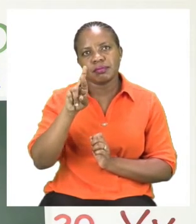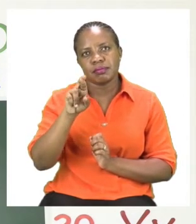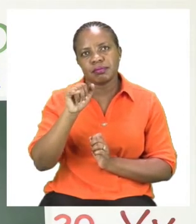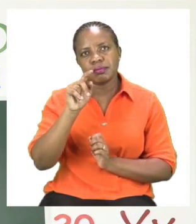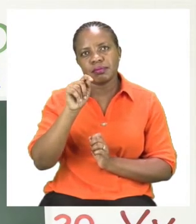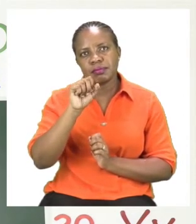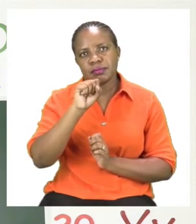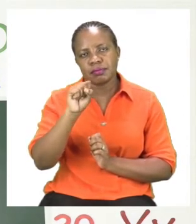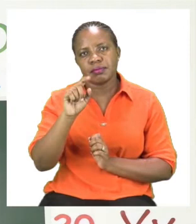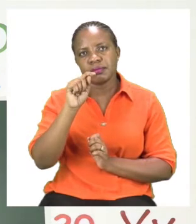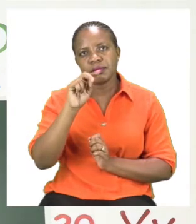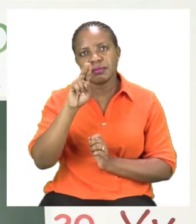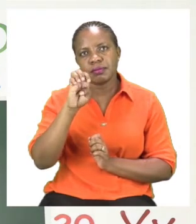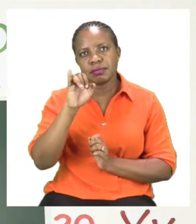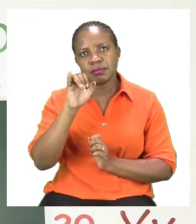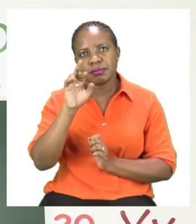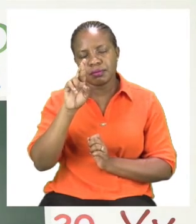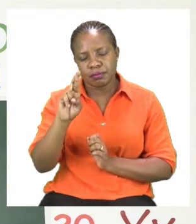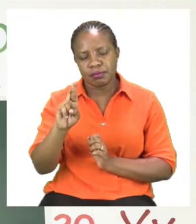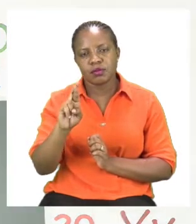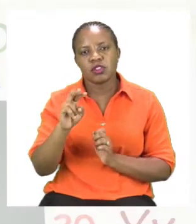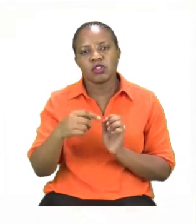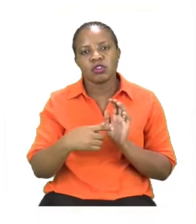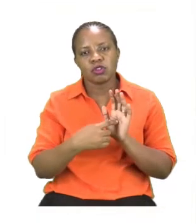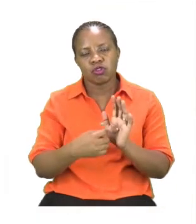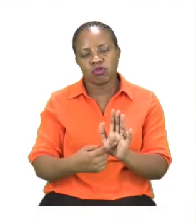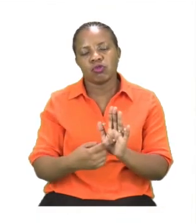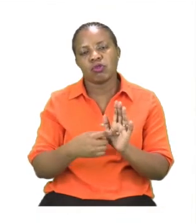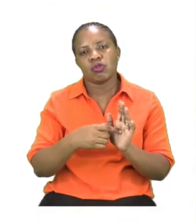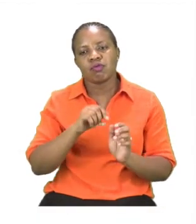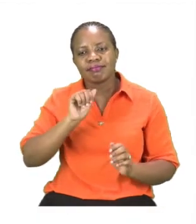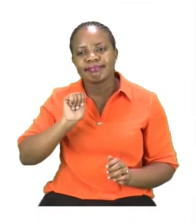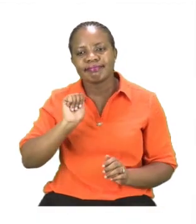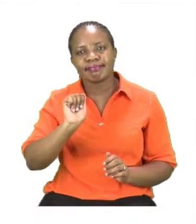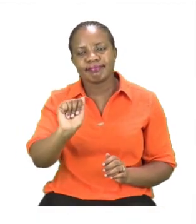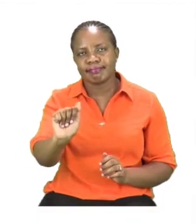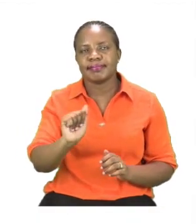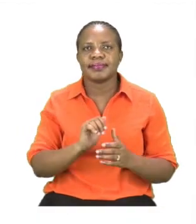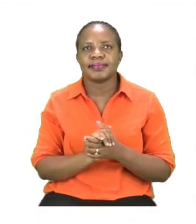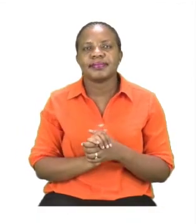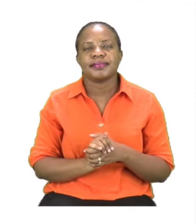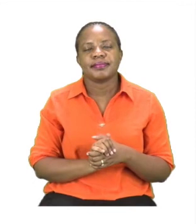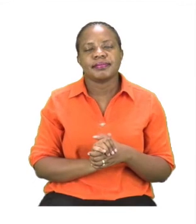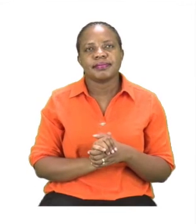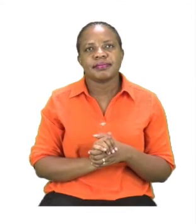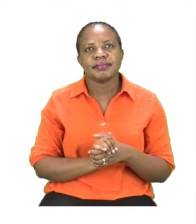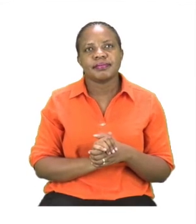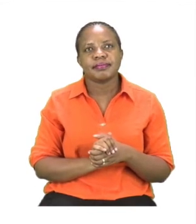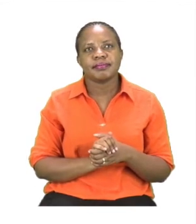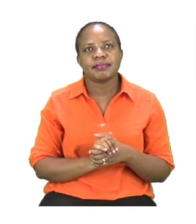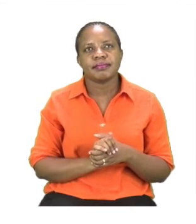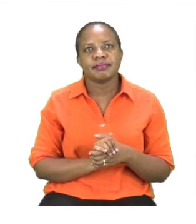our exercise and try to answer the questions. So the first one is saying that we must circle